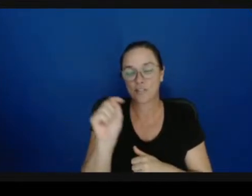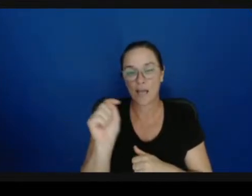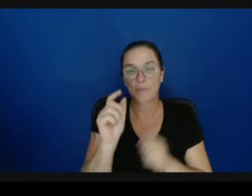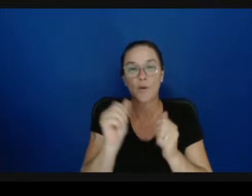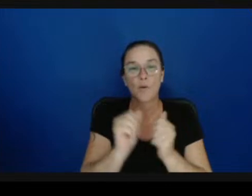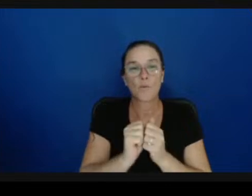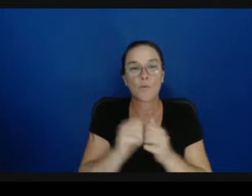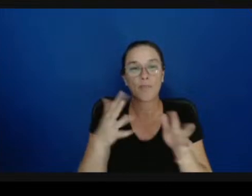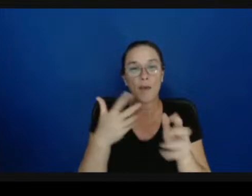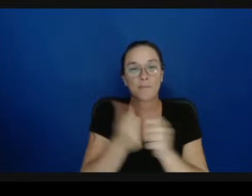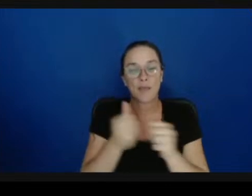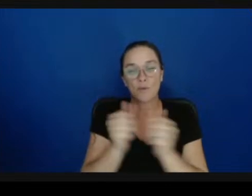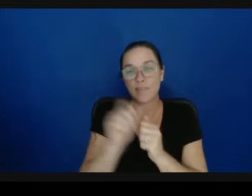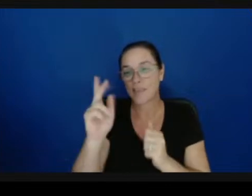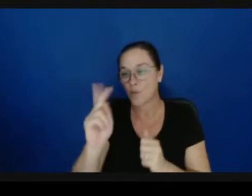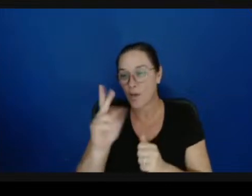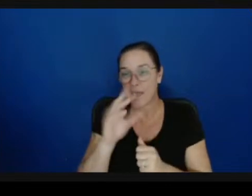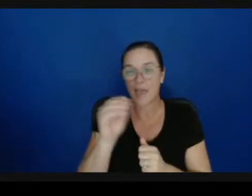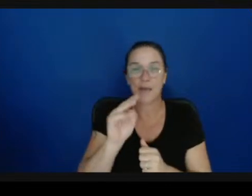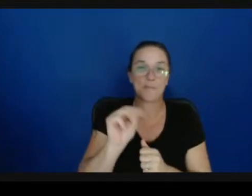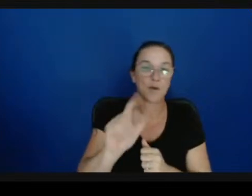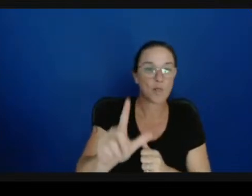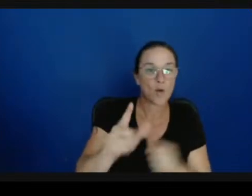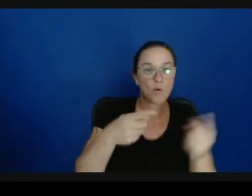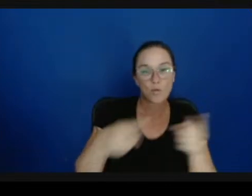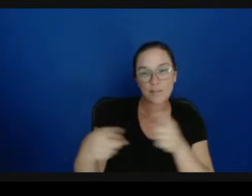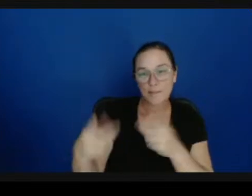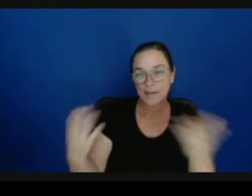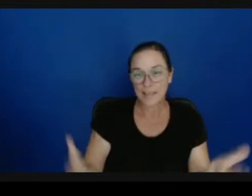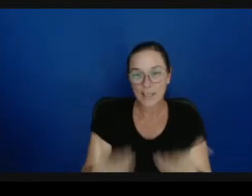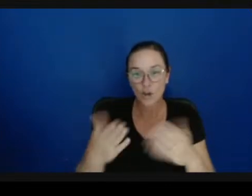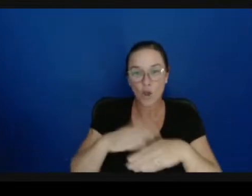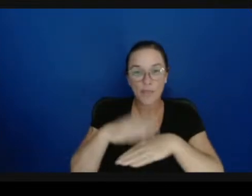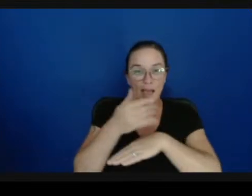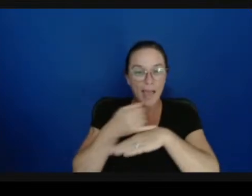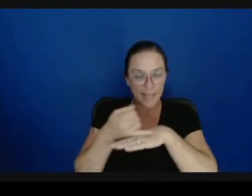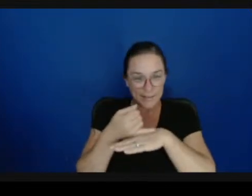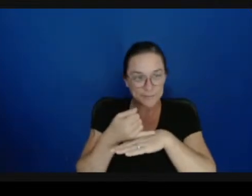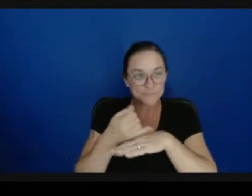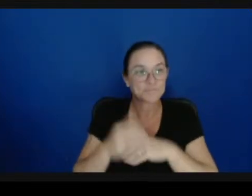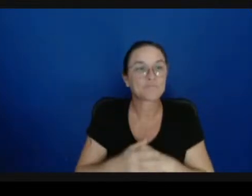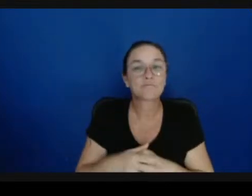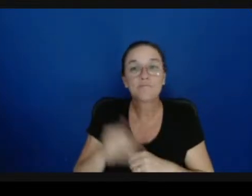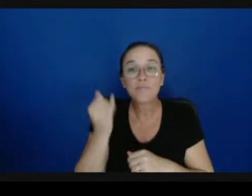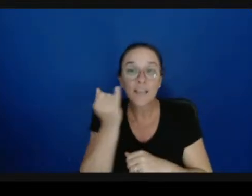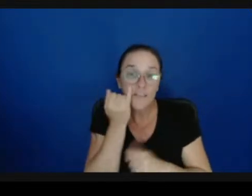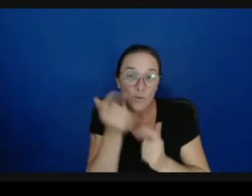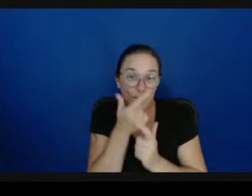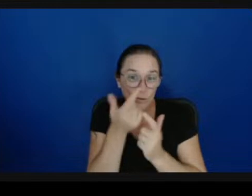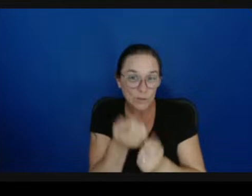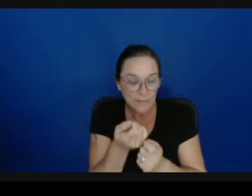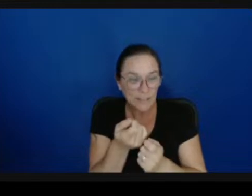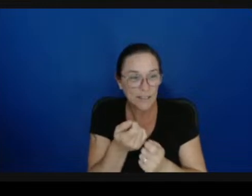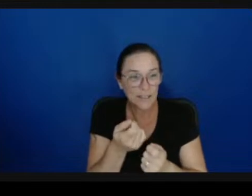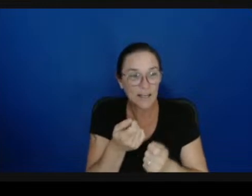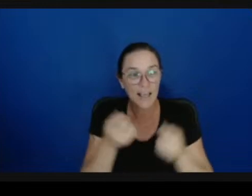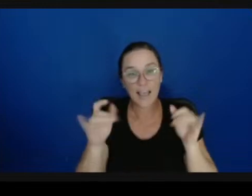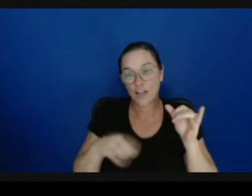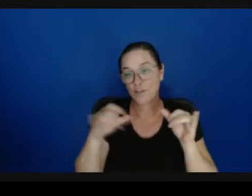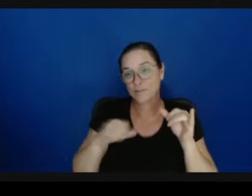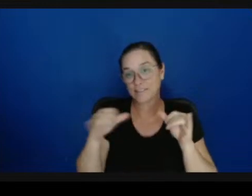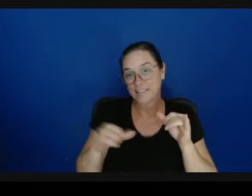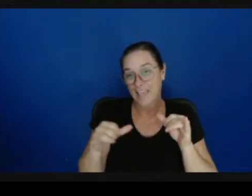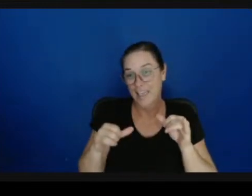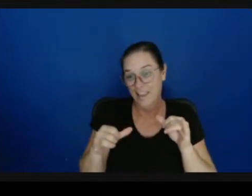on Kilauea, Mauna Loa, and the happenings here on the island. So if you're interested and you've stuck around this long, consider